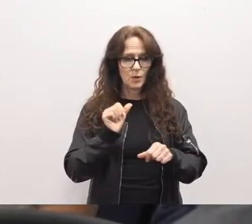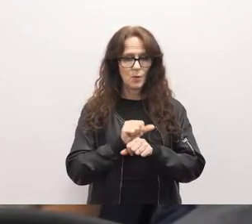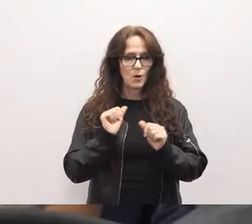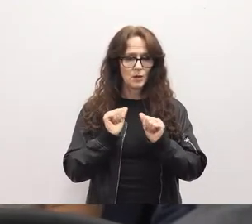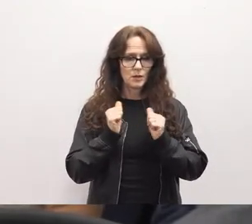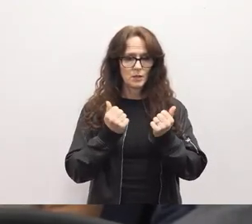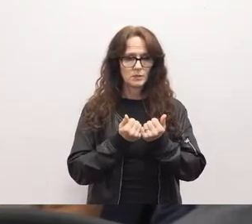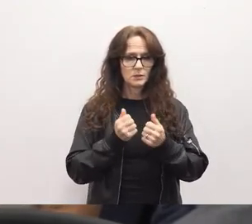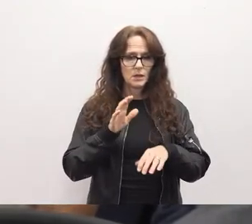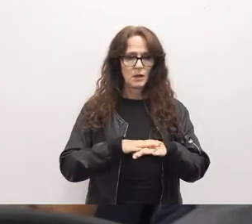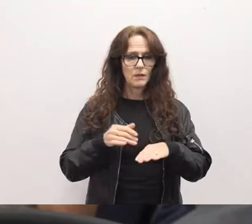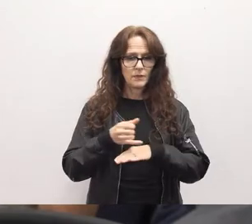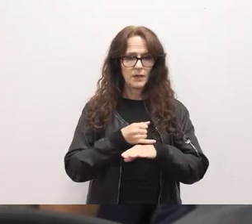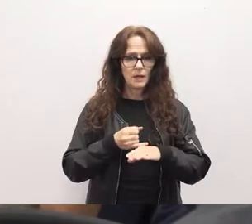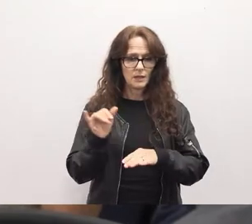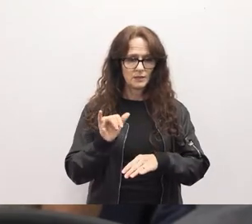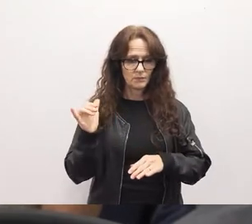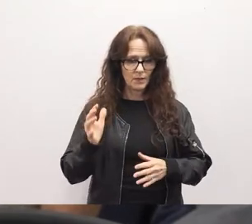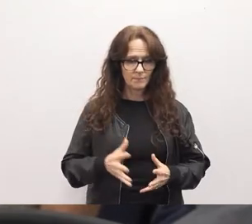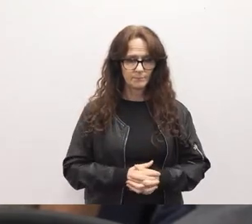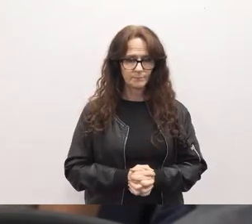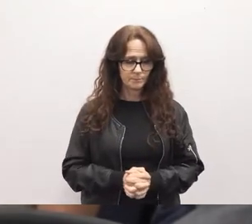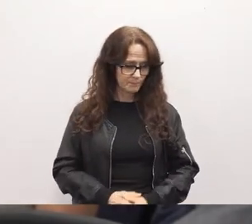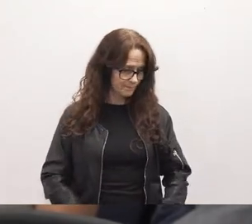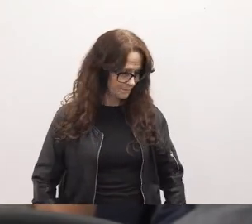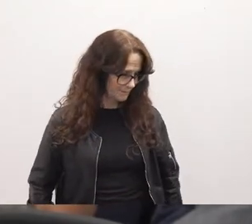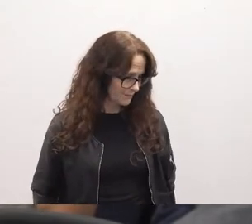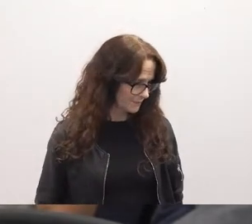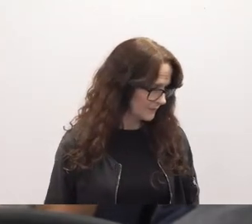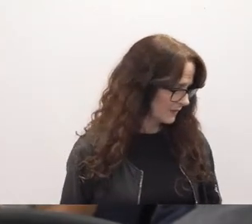associated over at the island as well. Sure.